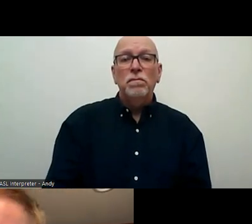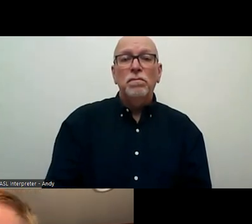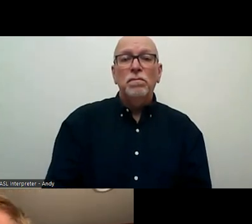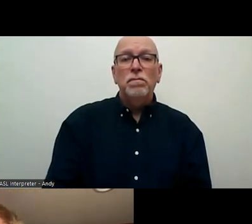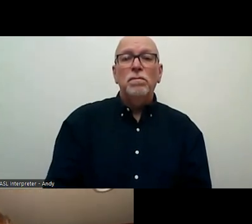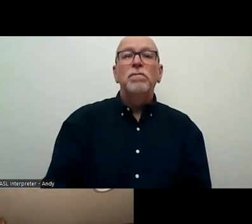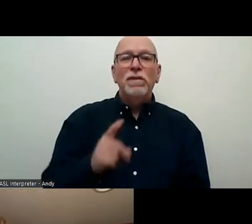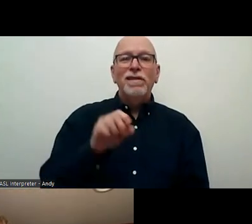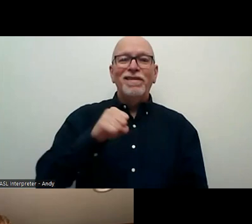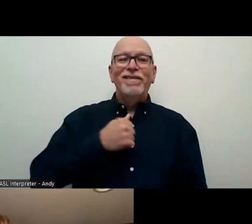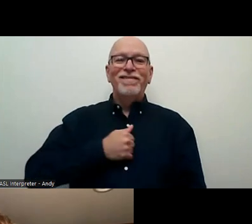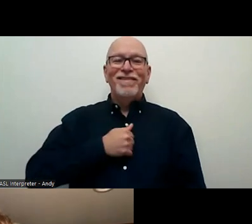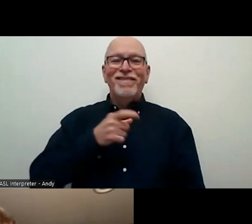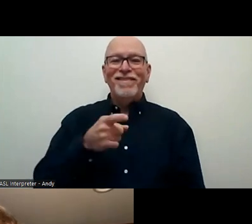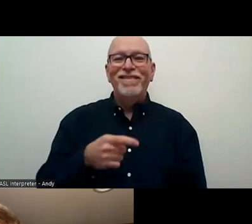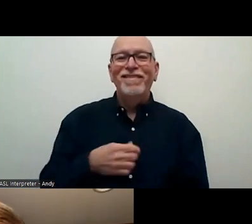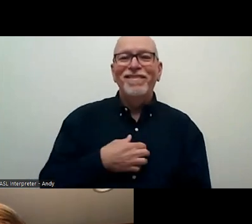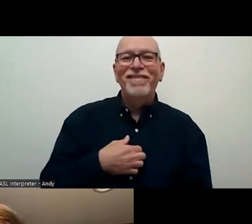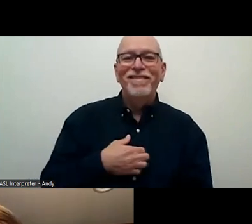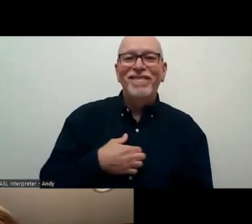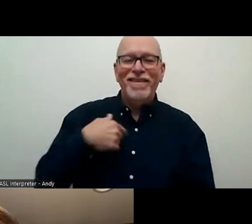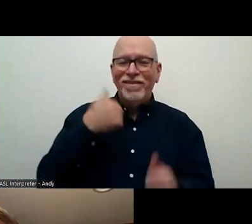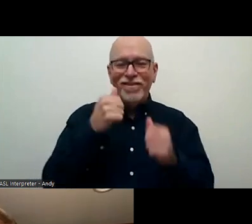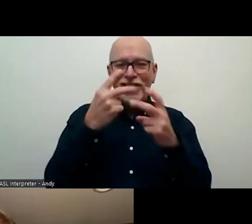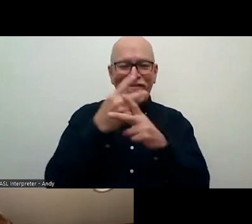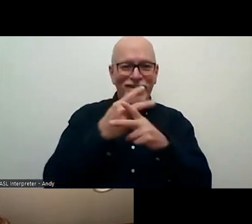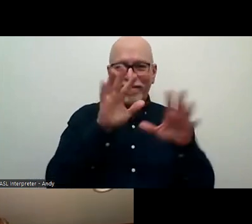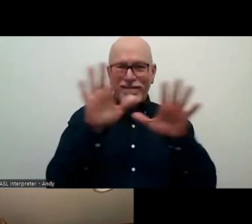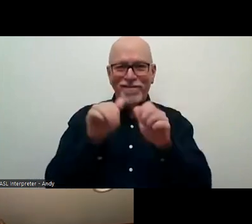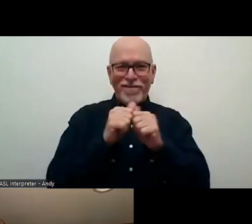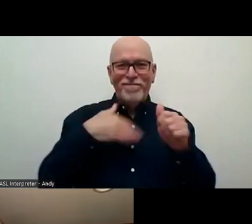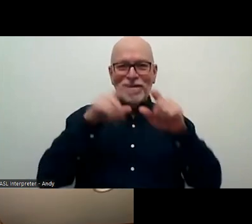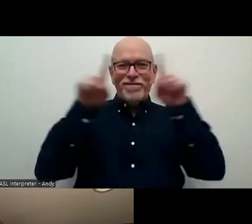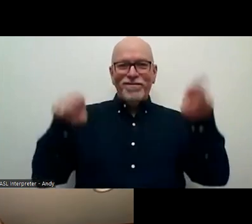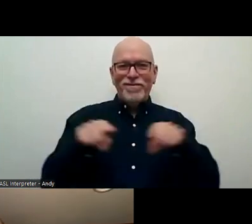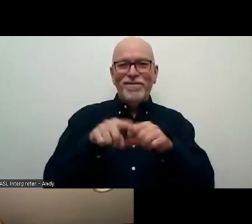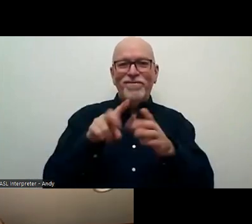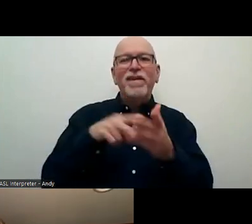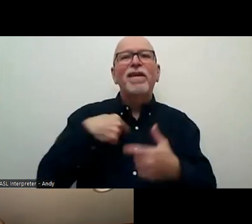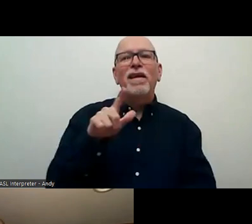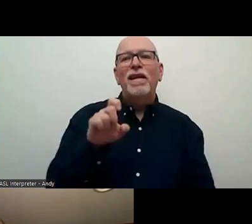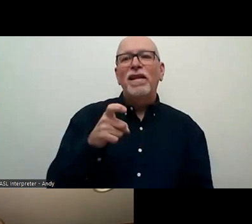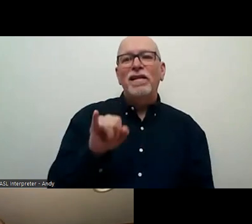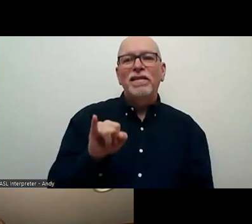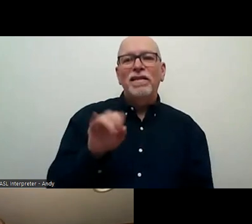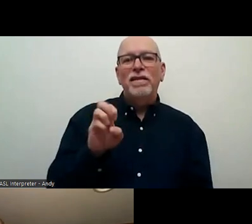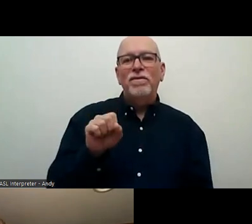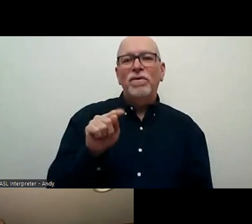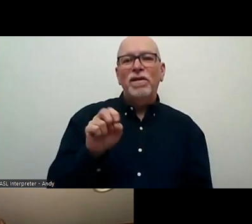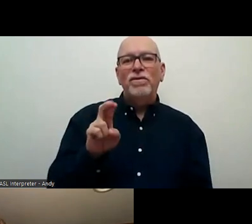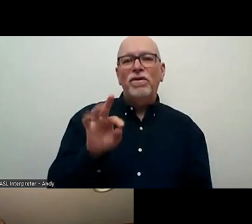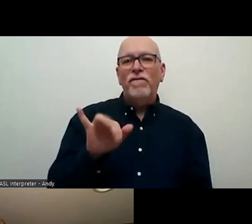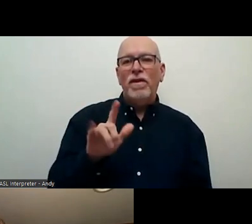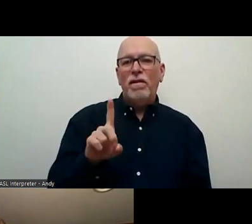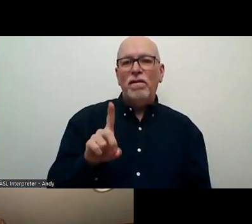sorry i was trying to figure out everything with my screen reader hi i'm lexi westerfield i